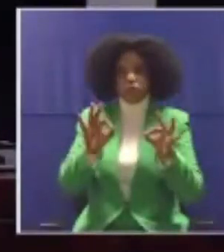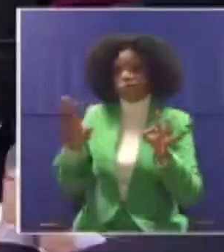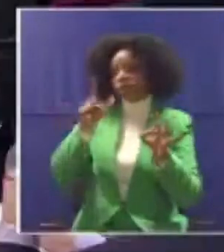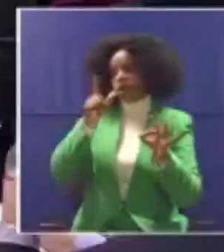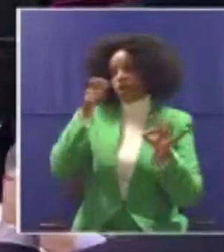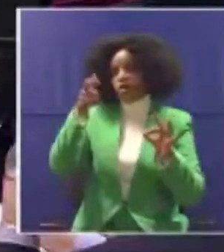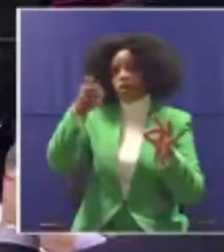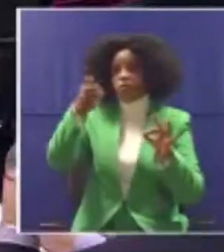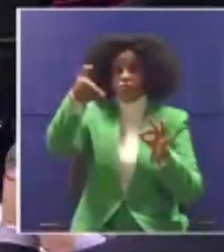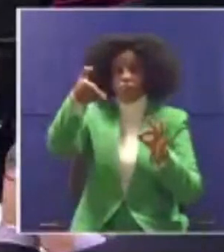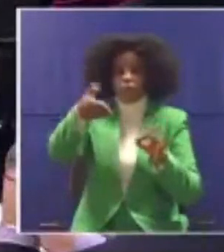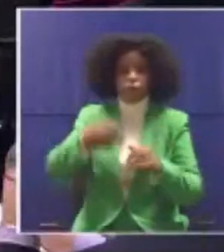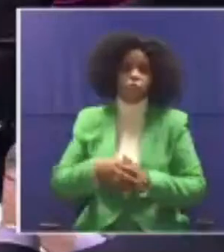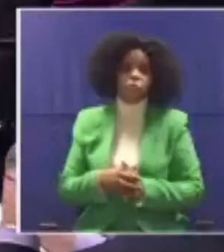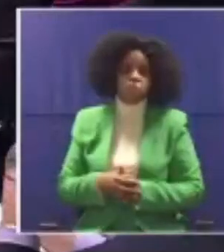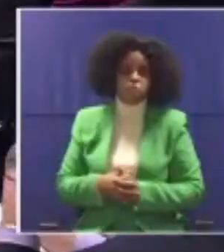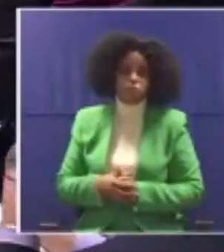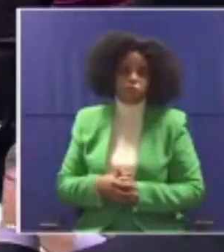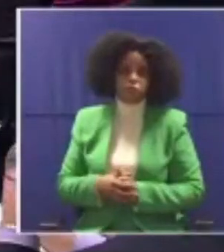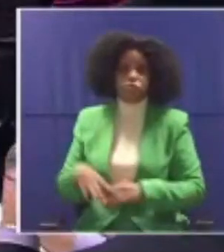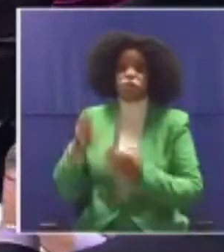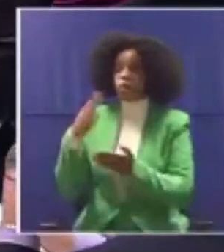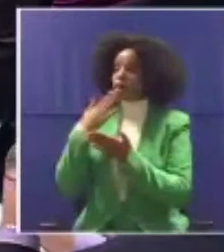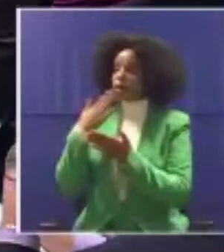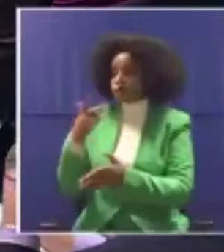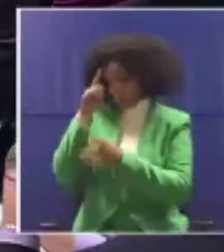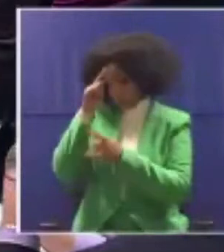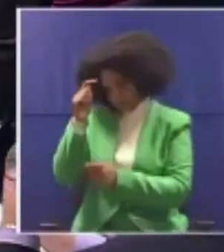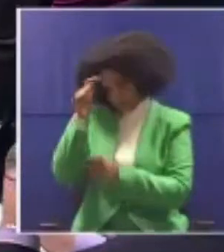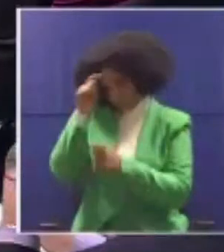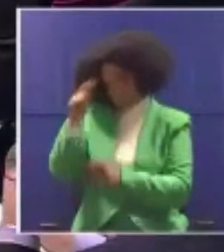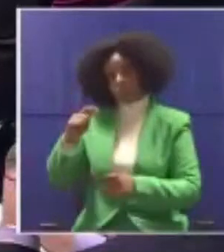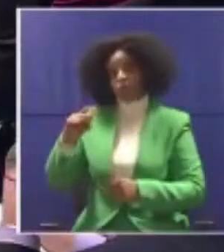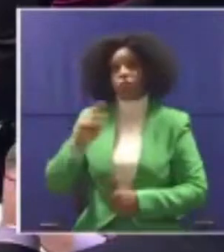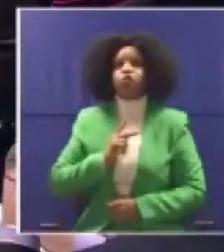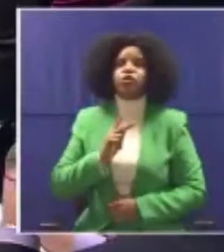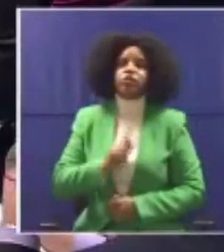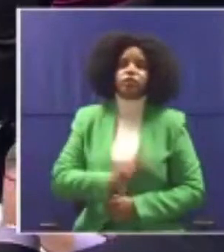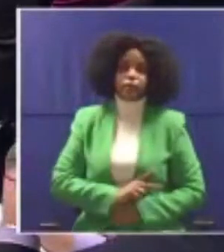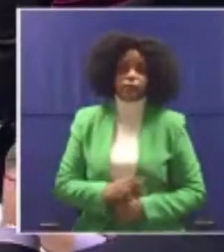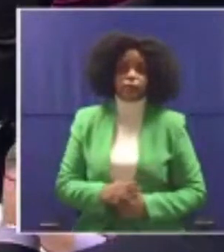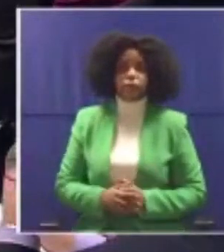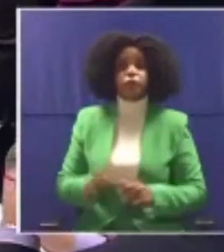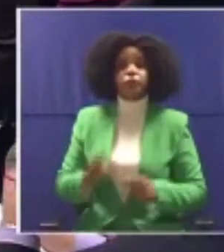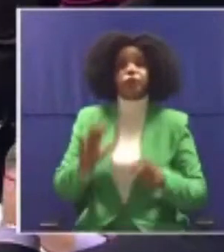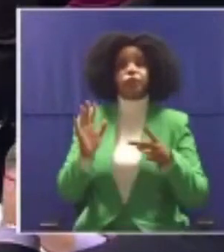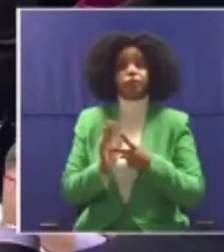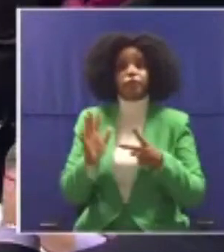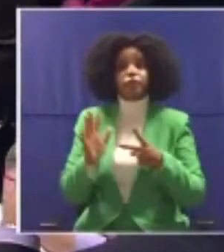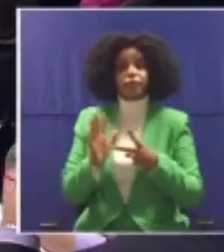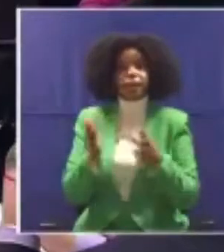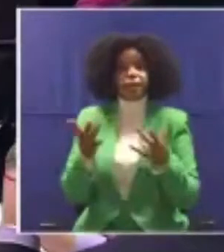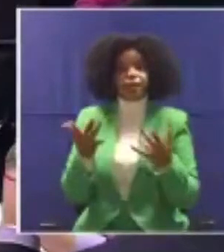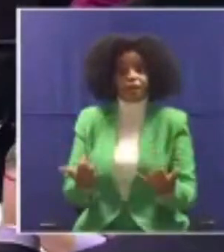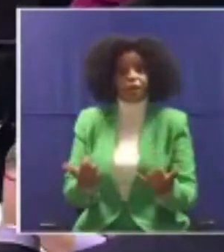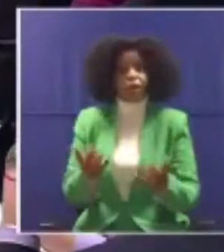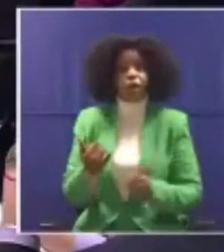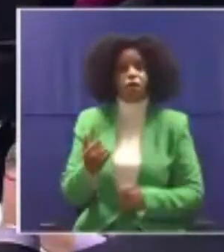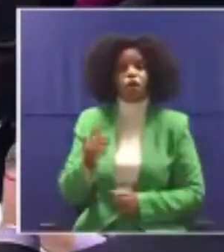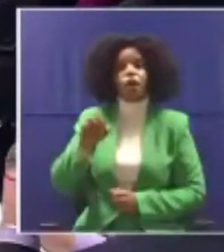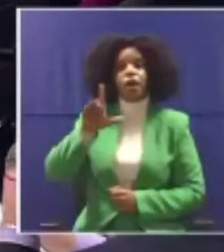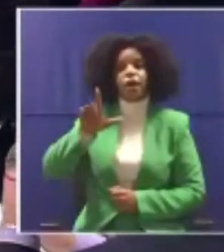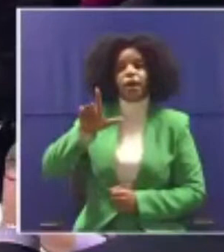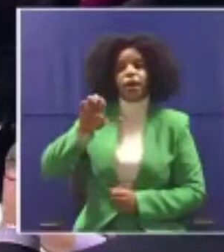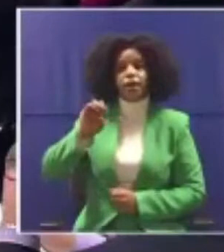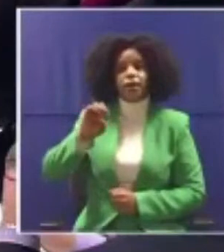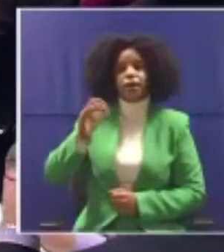Honorable Deputy President. The second supplementary question will be asked by the Honorable L.E. Mulala.